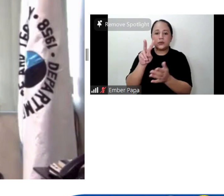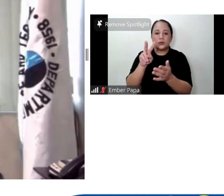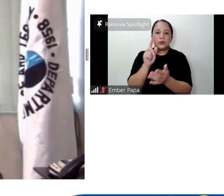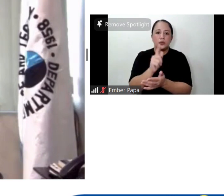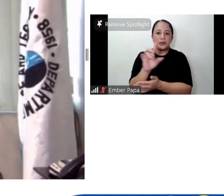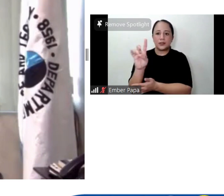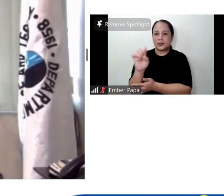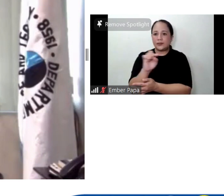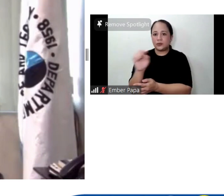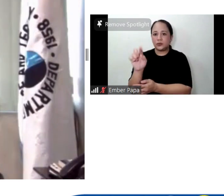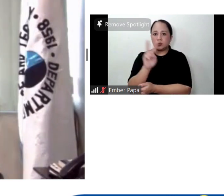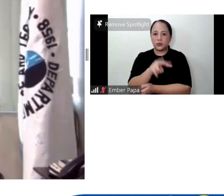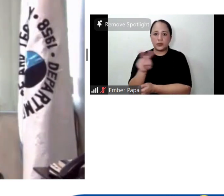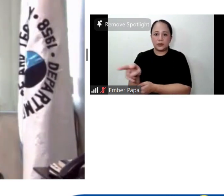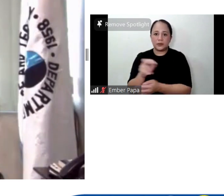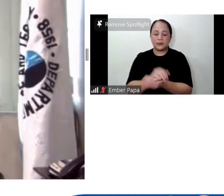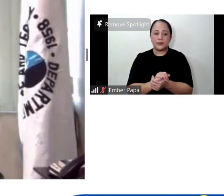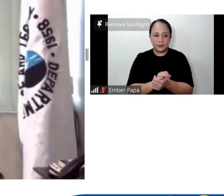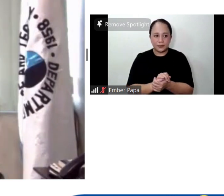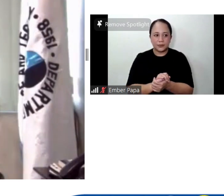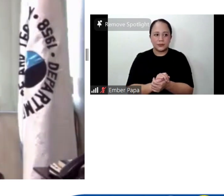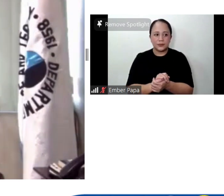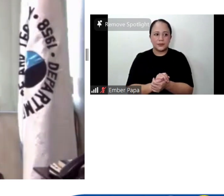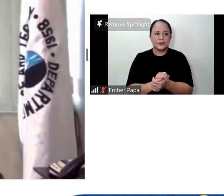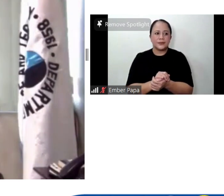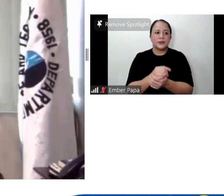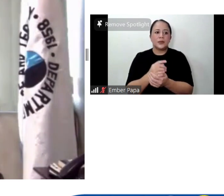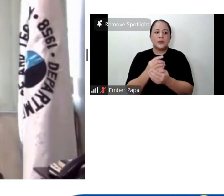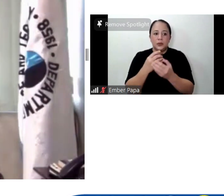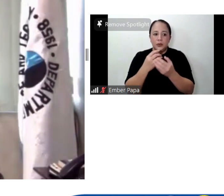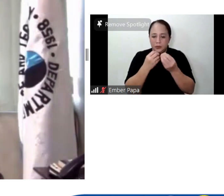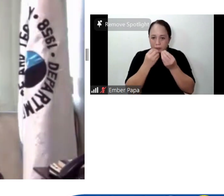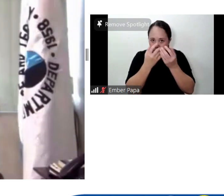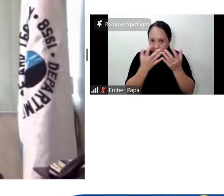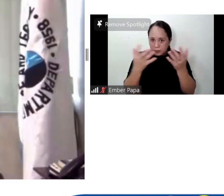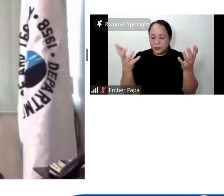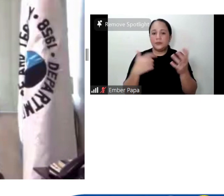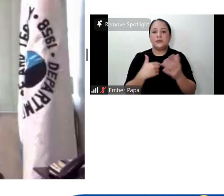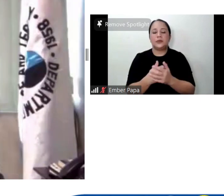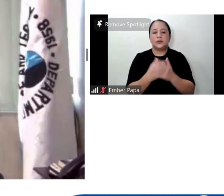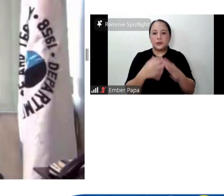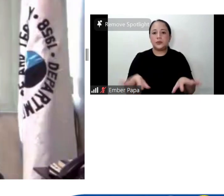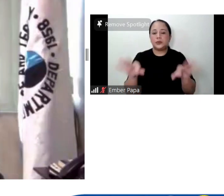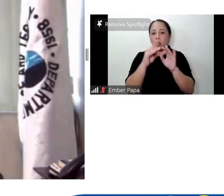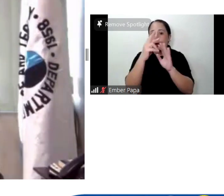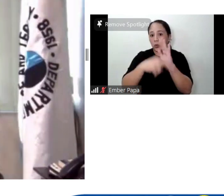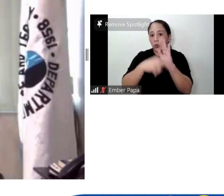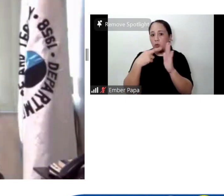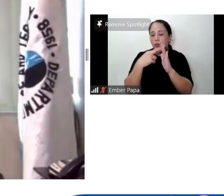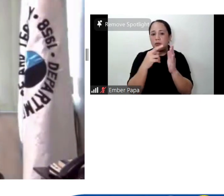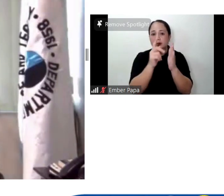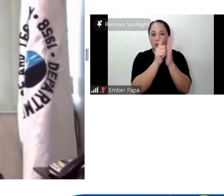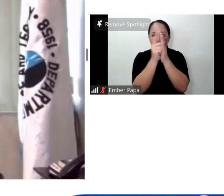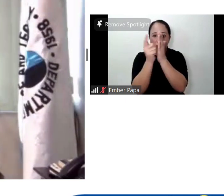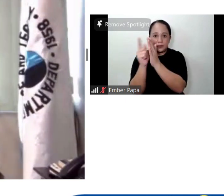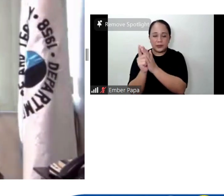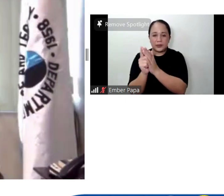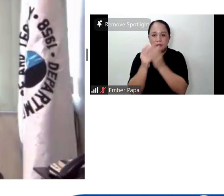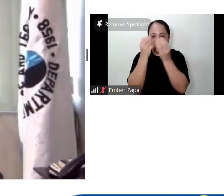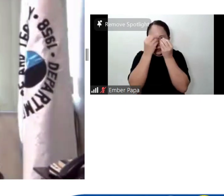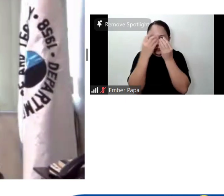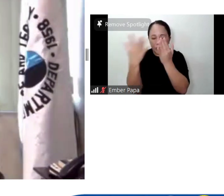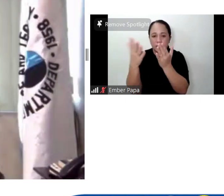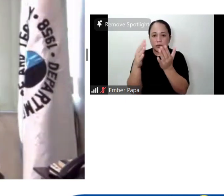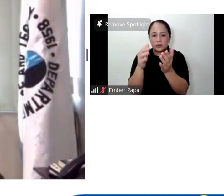2022. I wish to highlight the valuable role our libraries and information centers